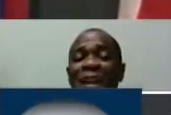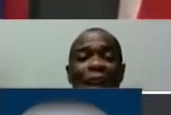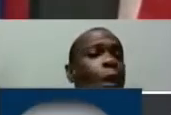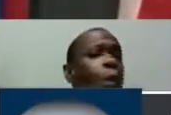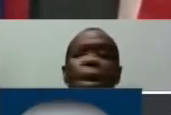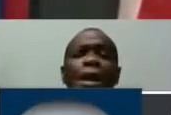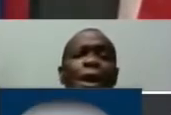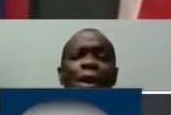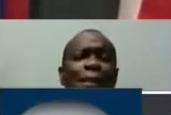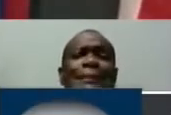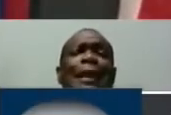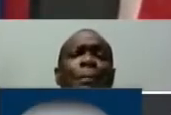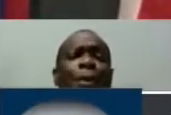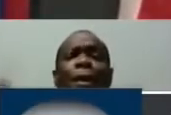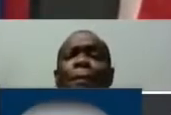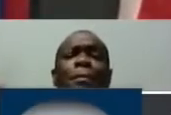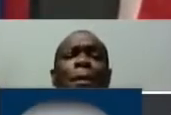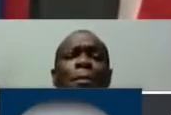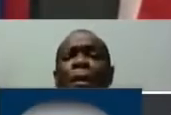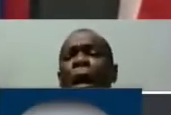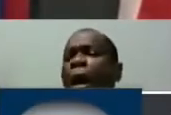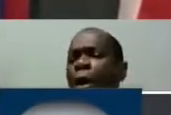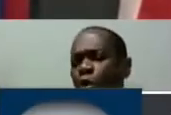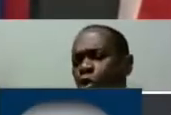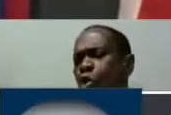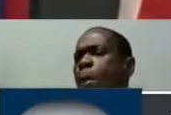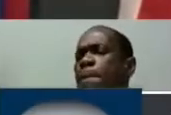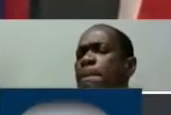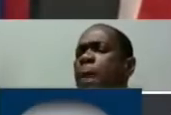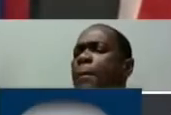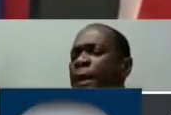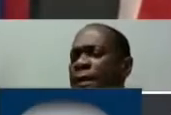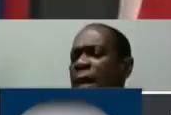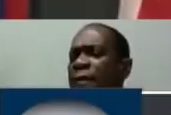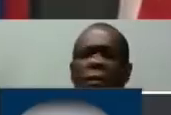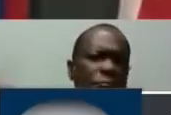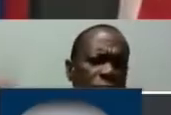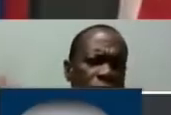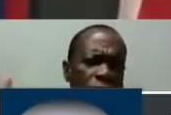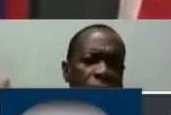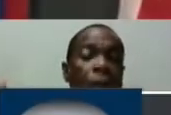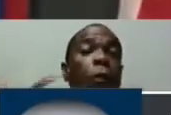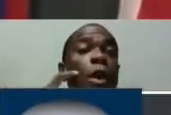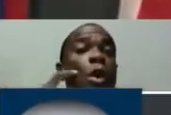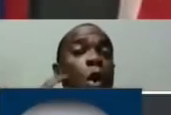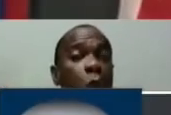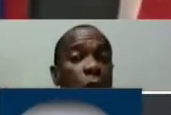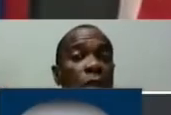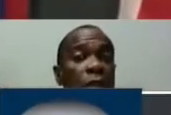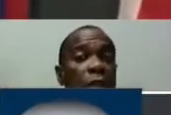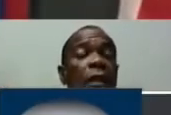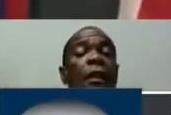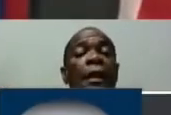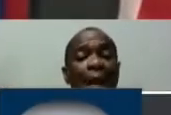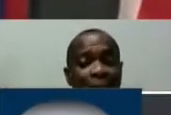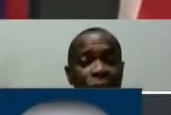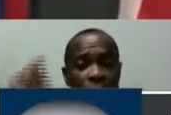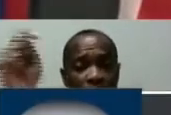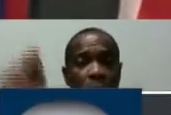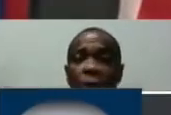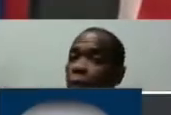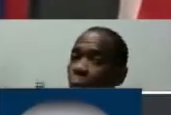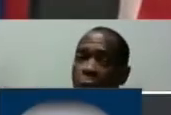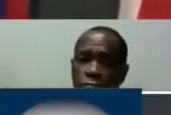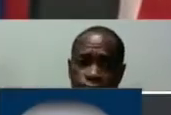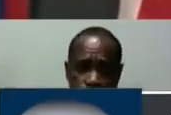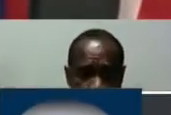differentiating people because they are public sector. We see one body of human beings in Trinidad and Tobago